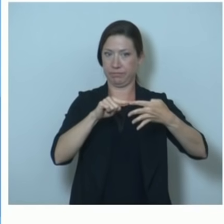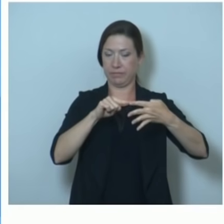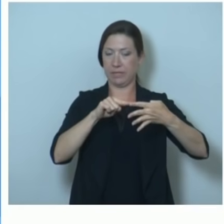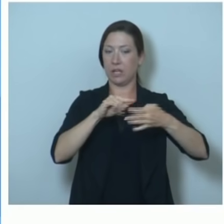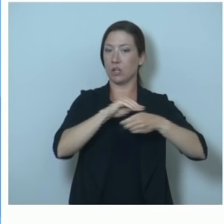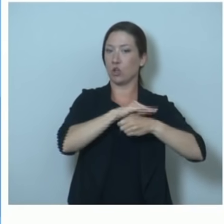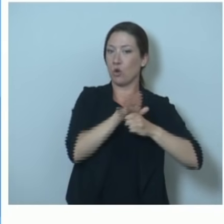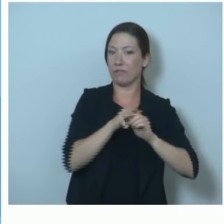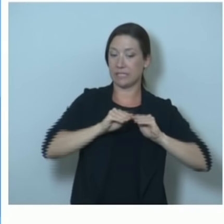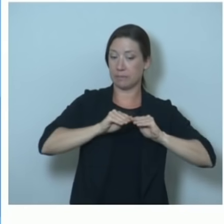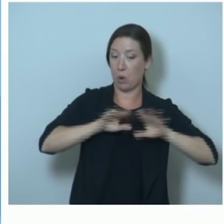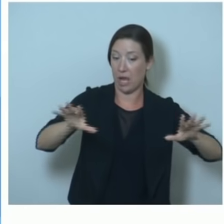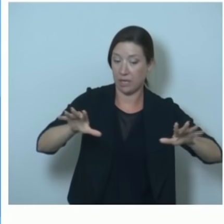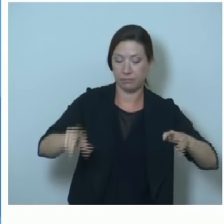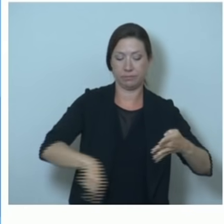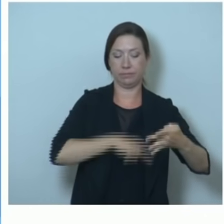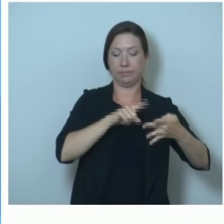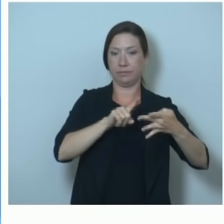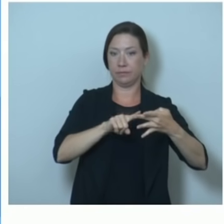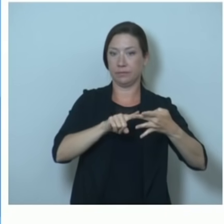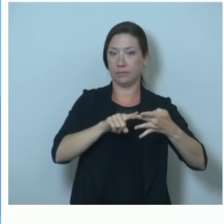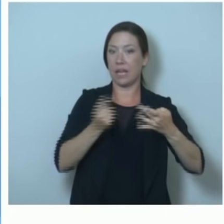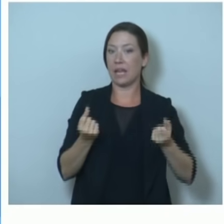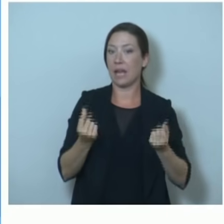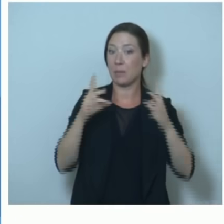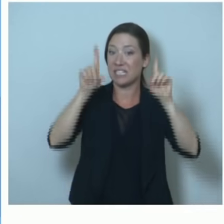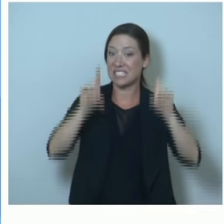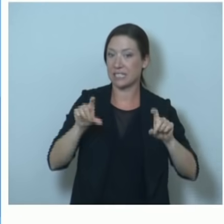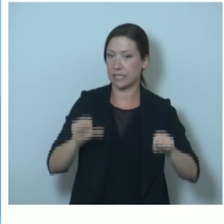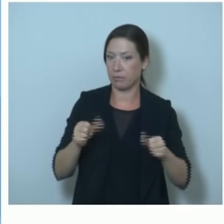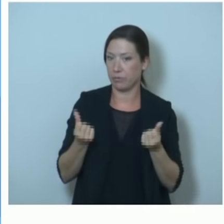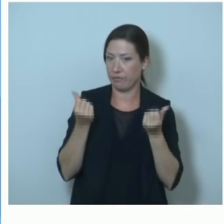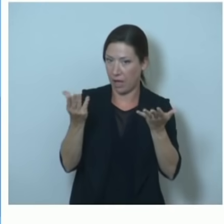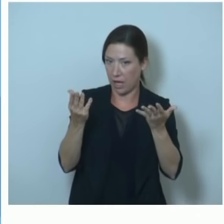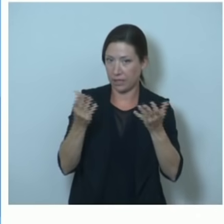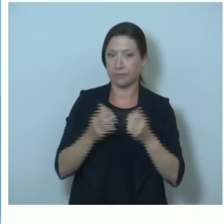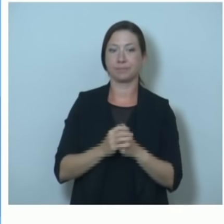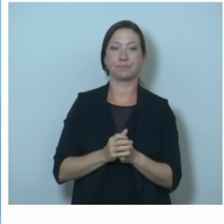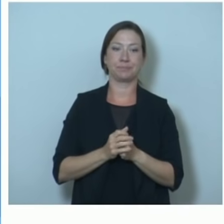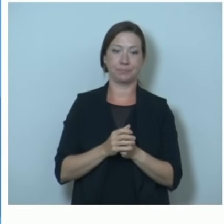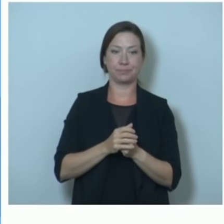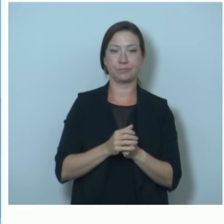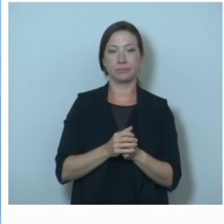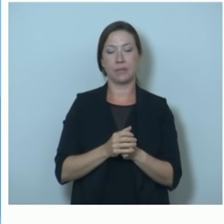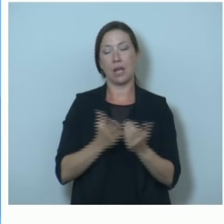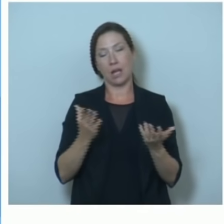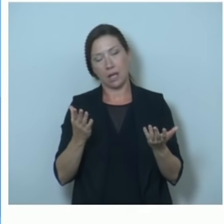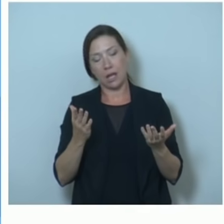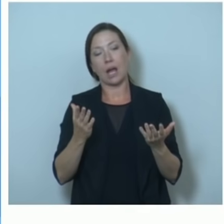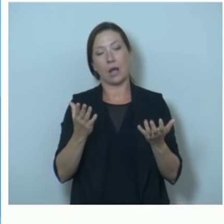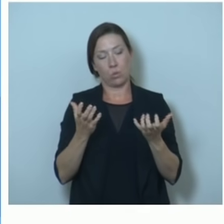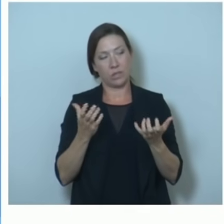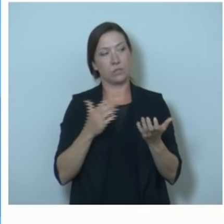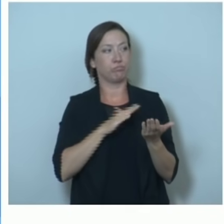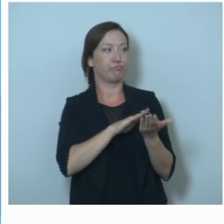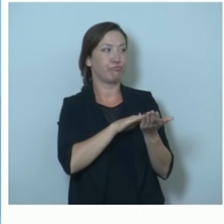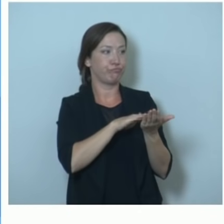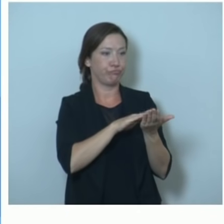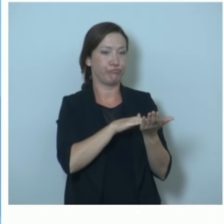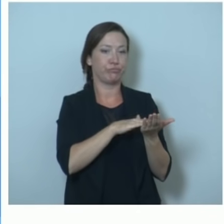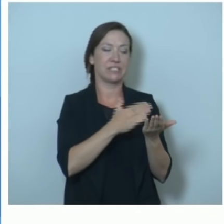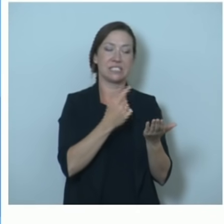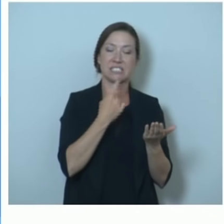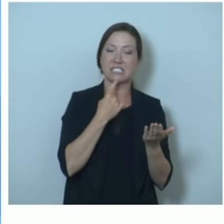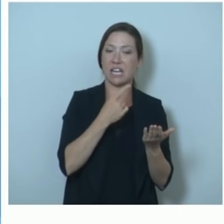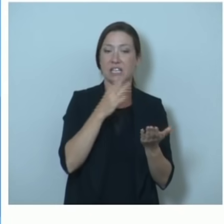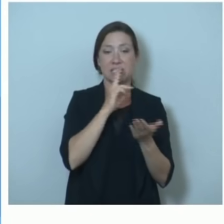testing capacity, which I'll briefly mention, but I just want to underscore again the amazing job that Secretary